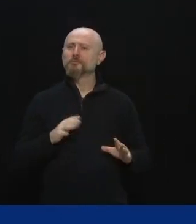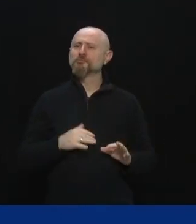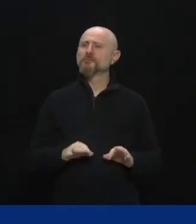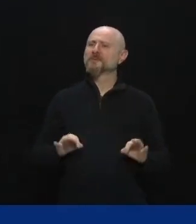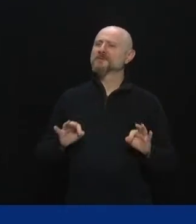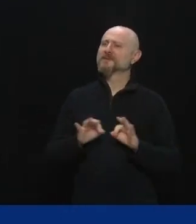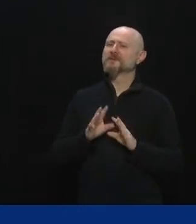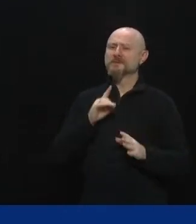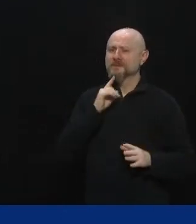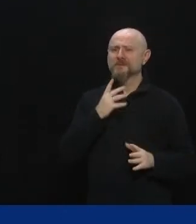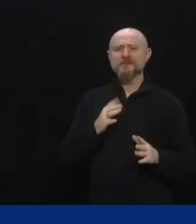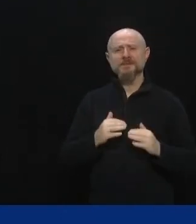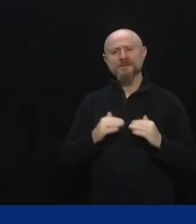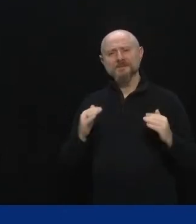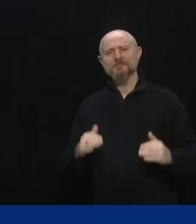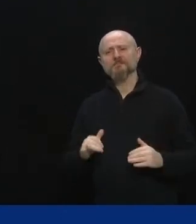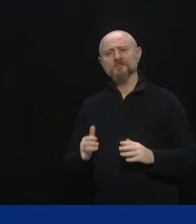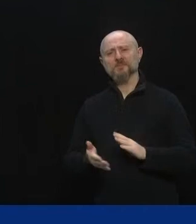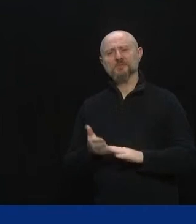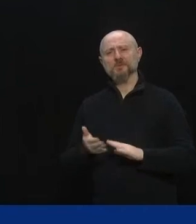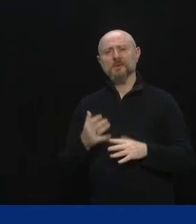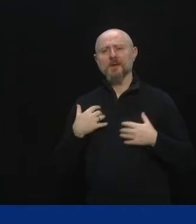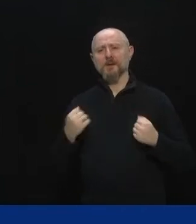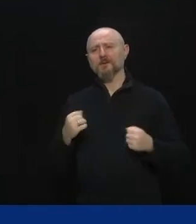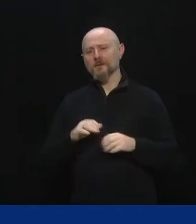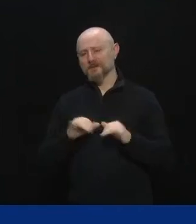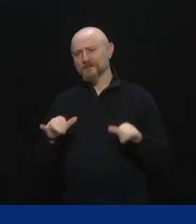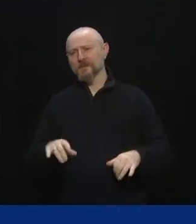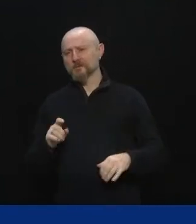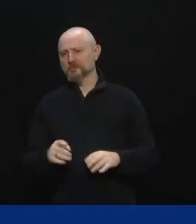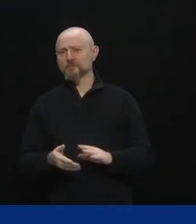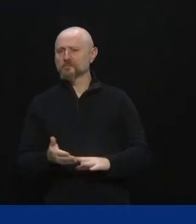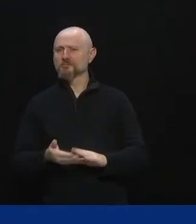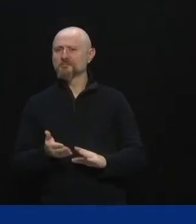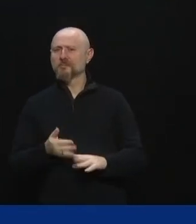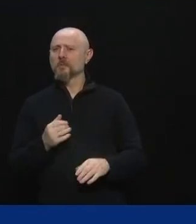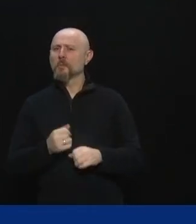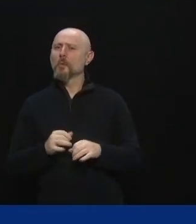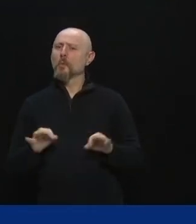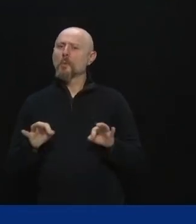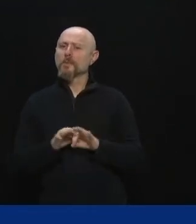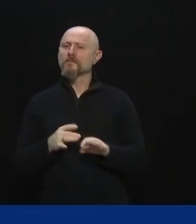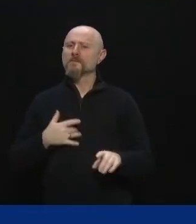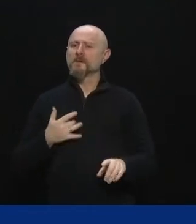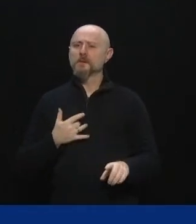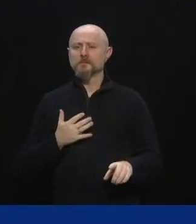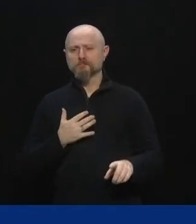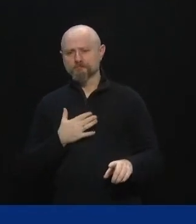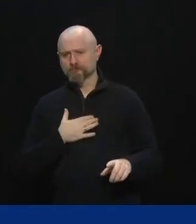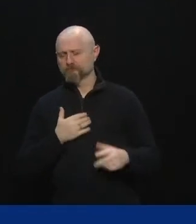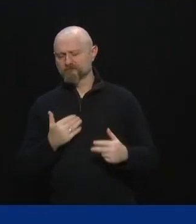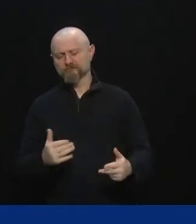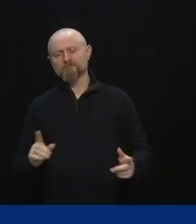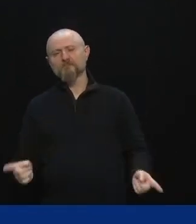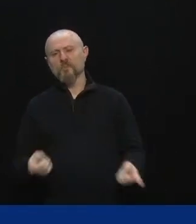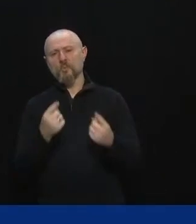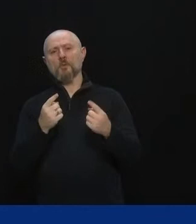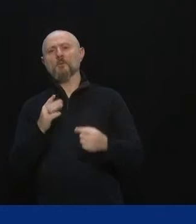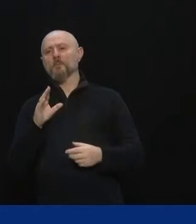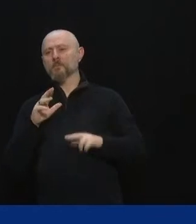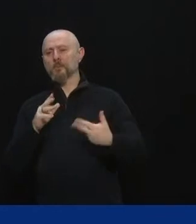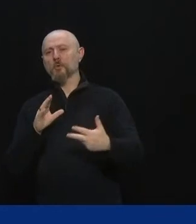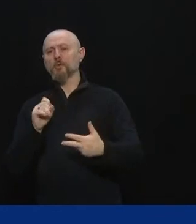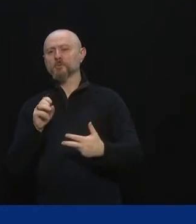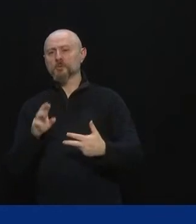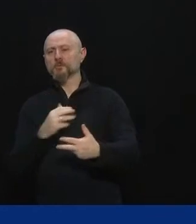systems, going, our healthcare systems going, that we think it's worth it to just ask them to do the right thing one more time. And then just one more. Mayor